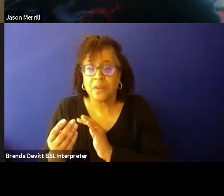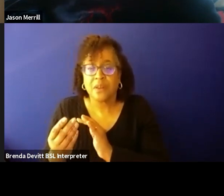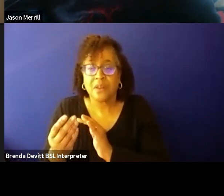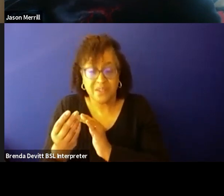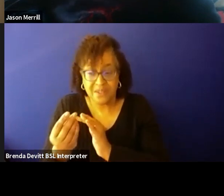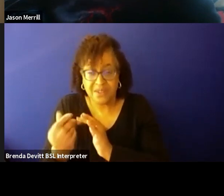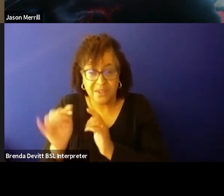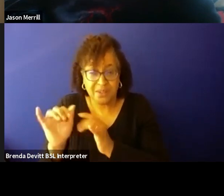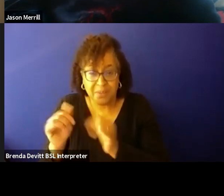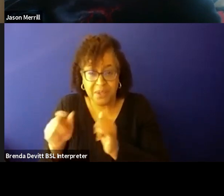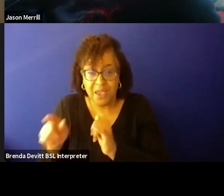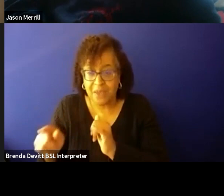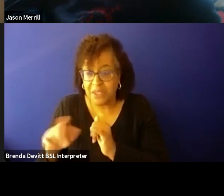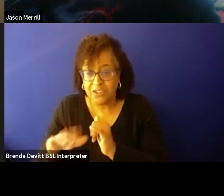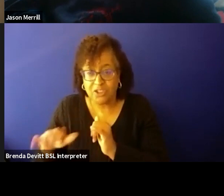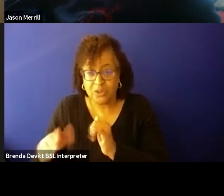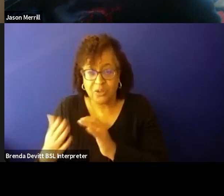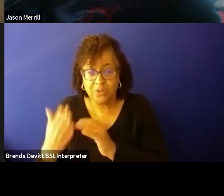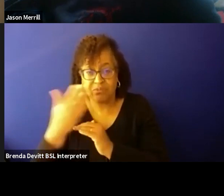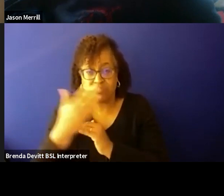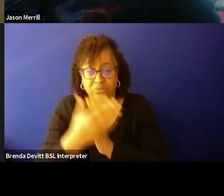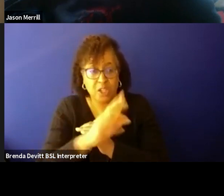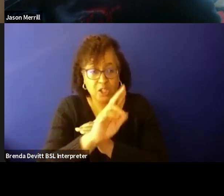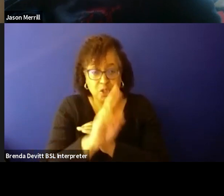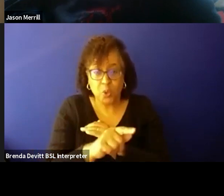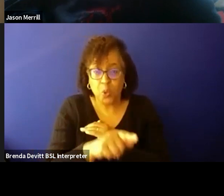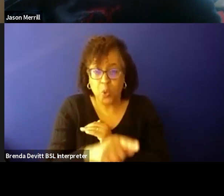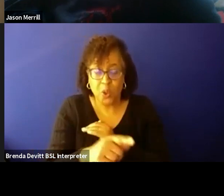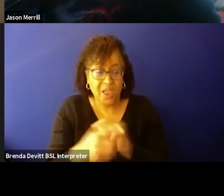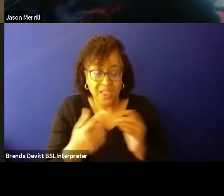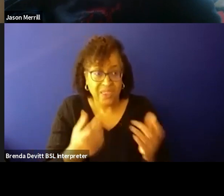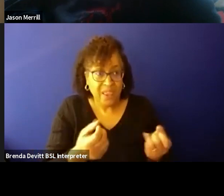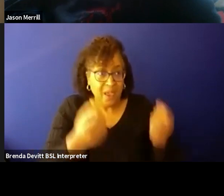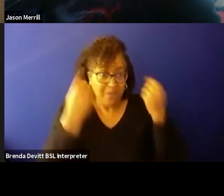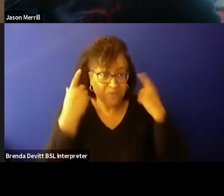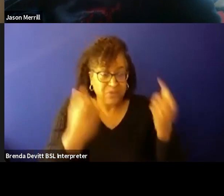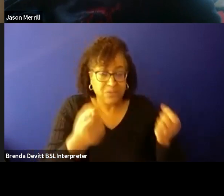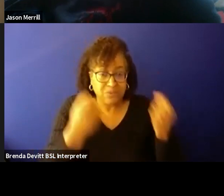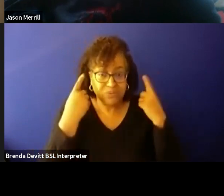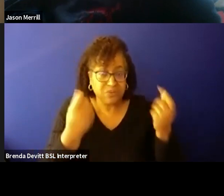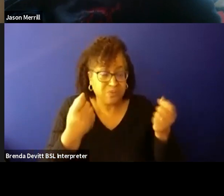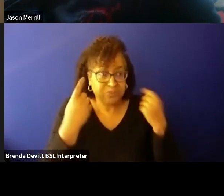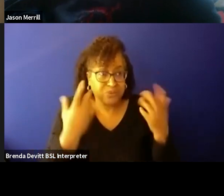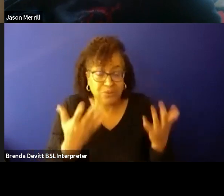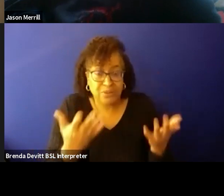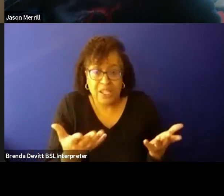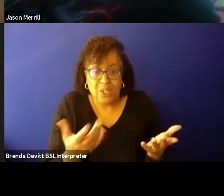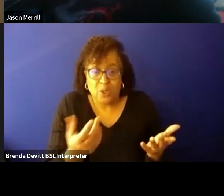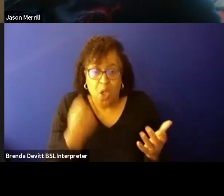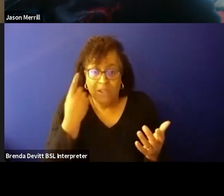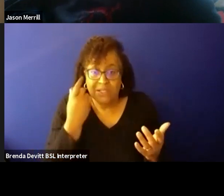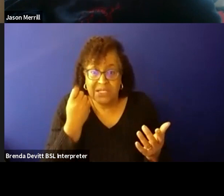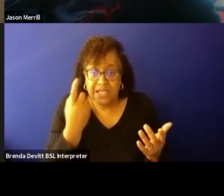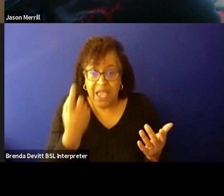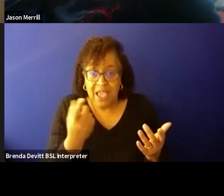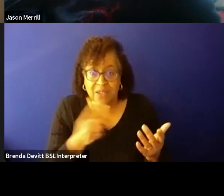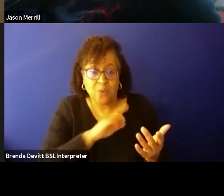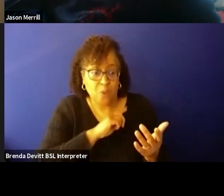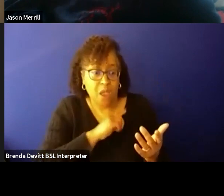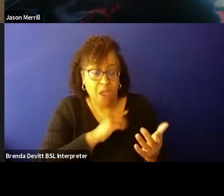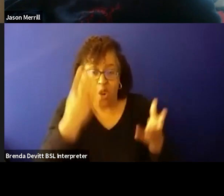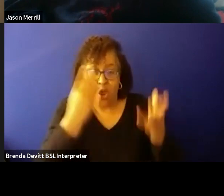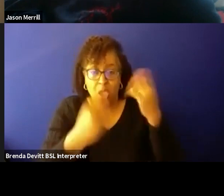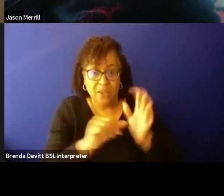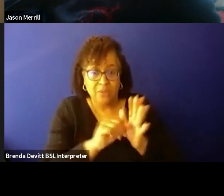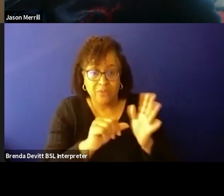struggling, and they will bring it down to behavioral problem. You know, you're supposed to be able to open up and